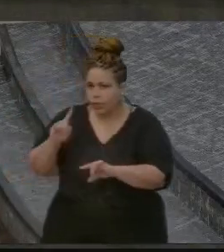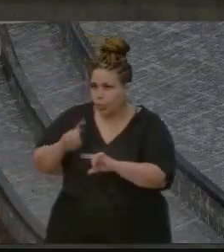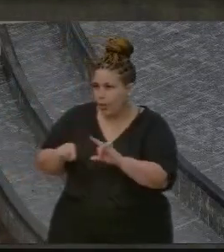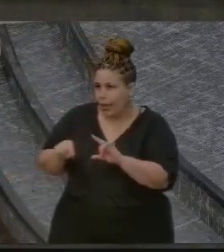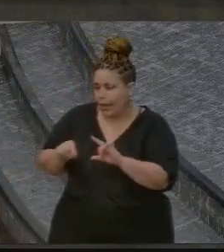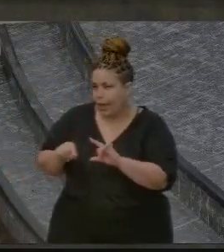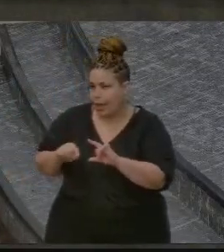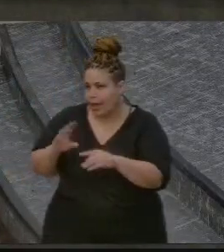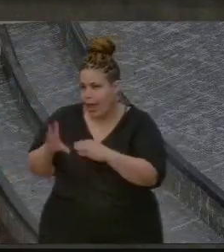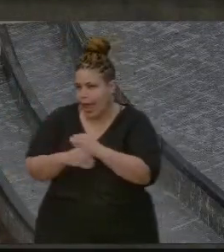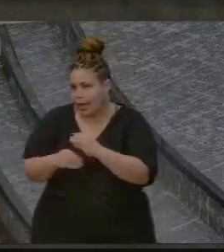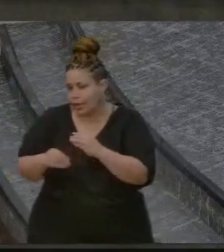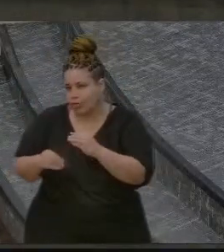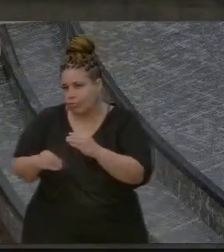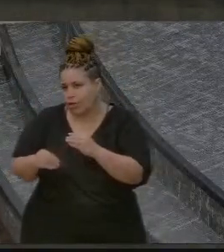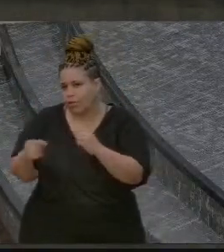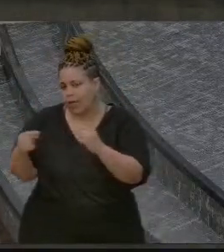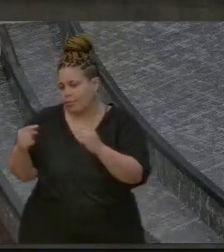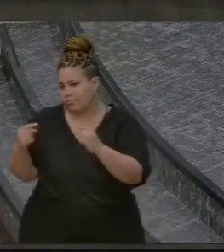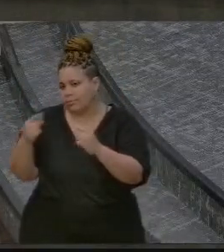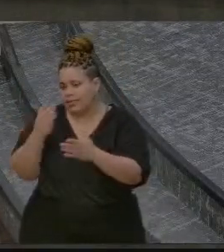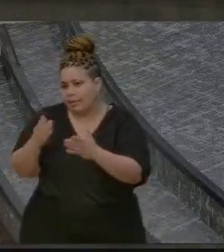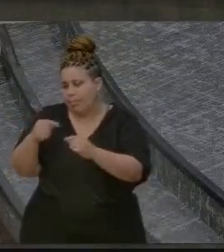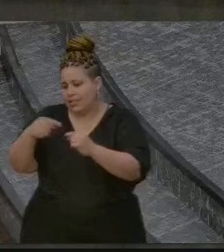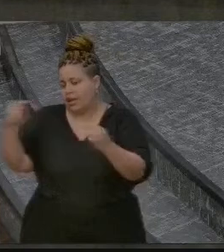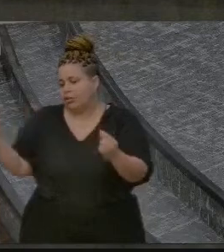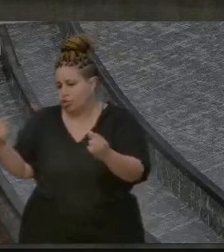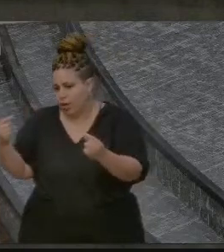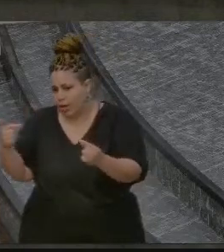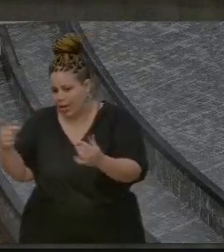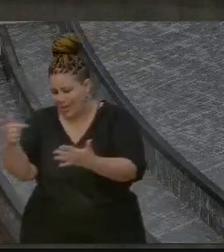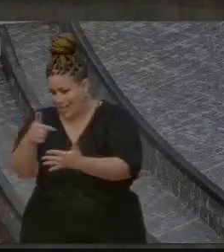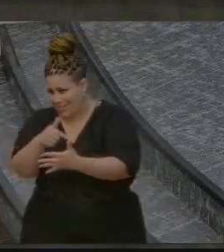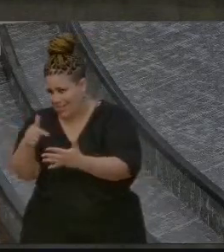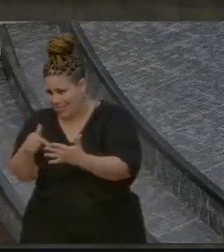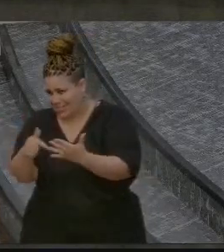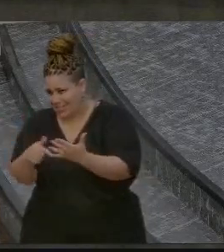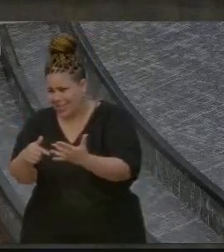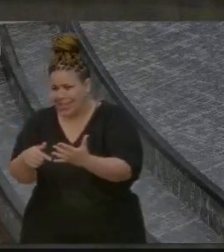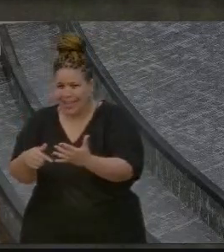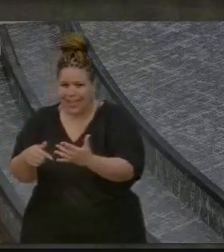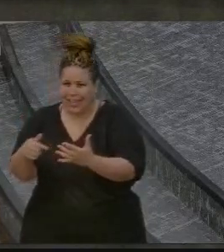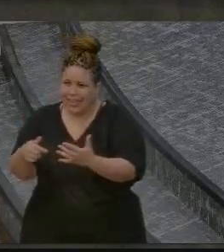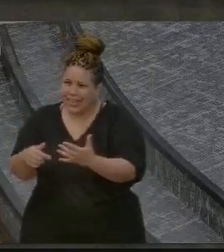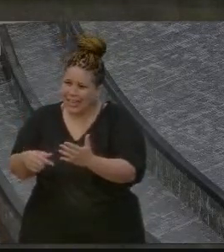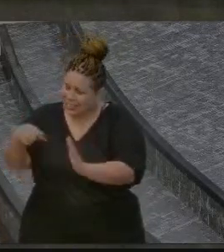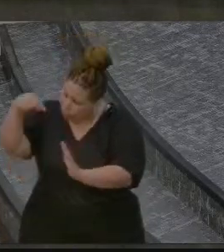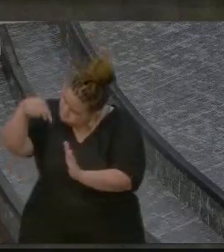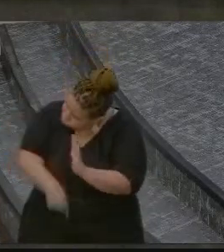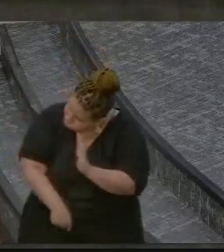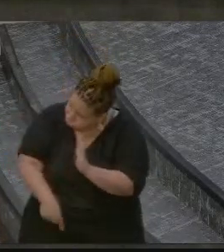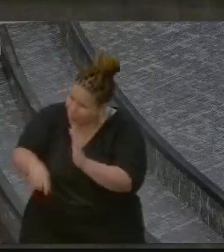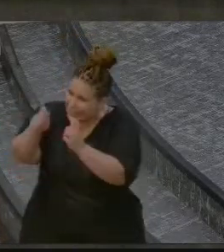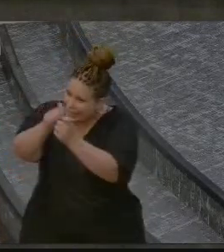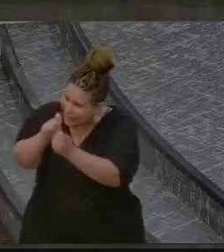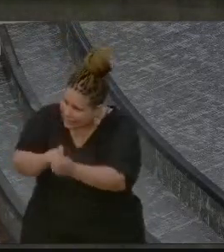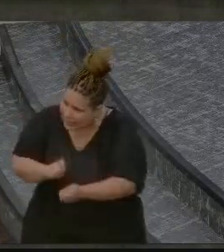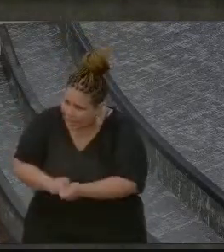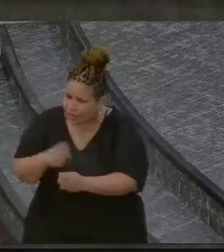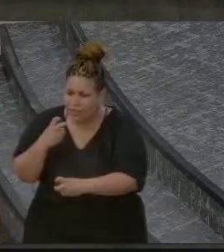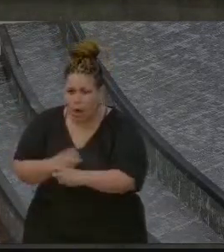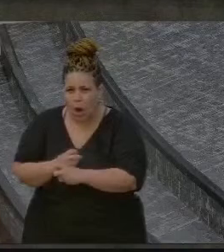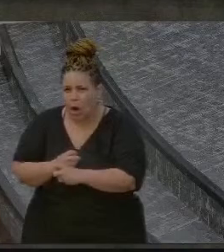is contrary to those elements. And it's so detailed, it's hard to imagine what you could add that